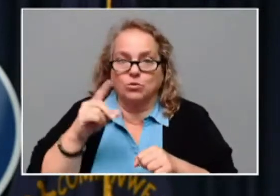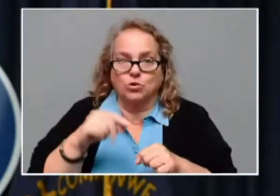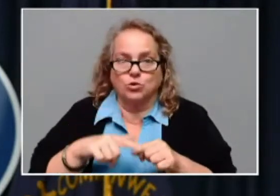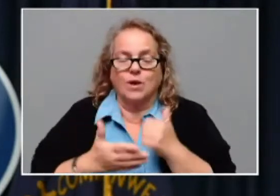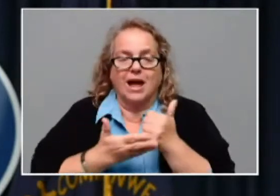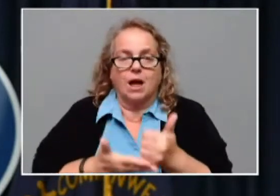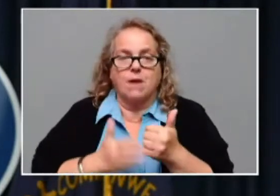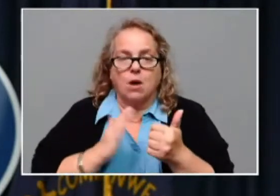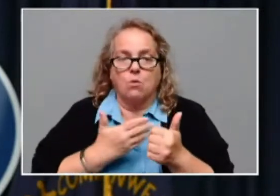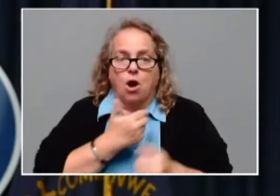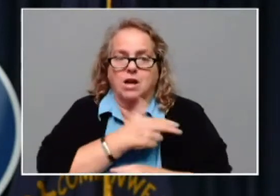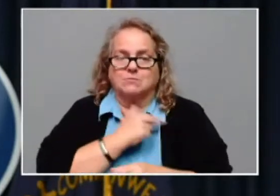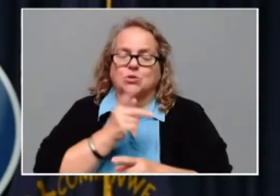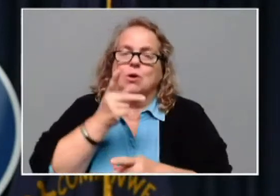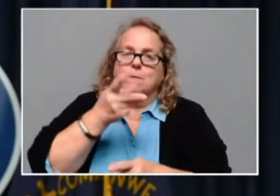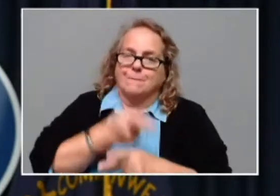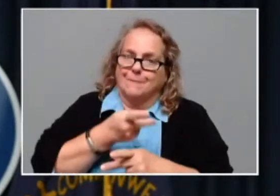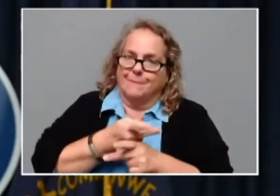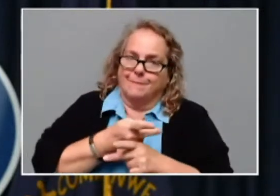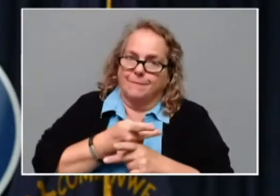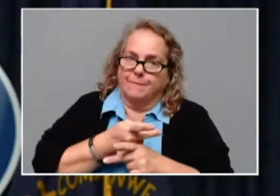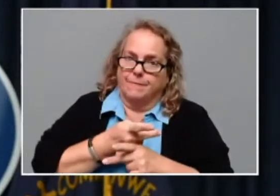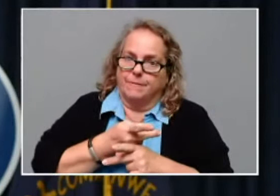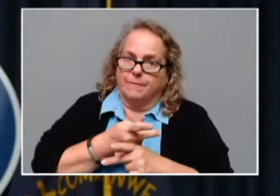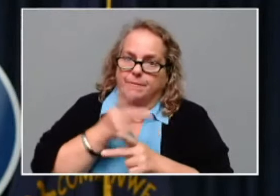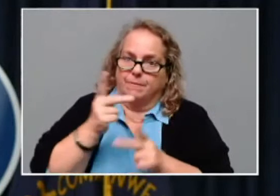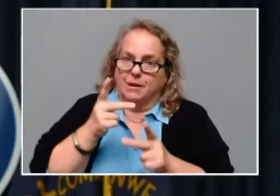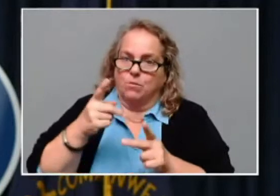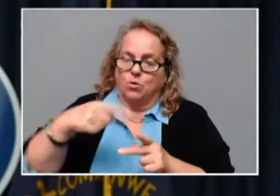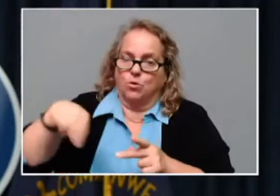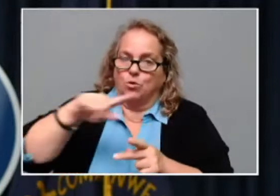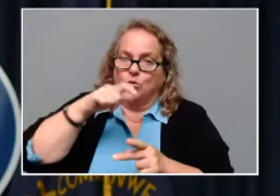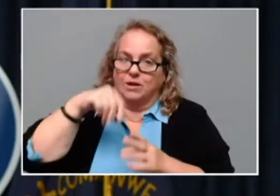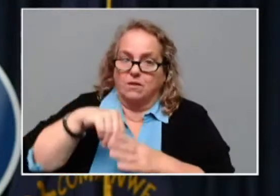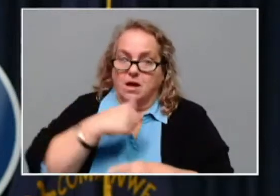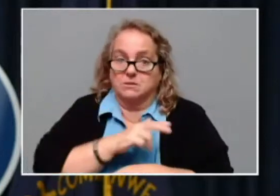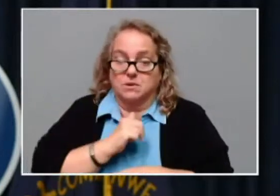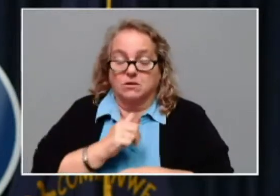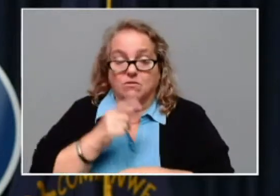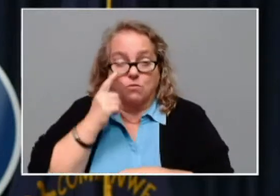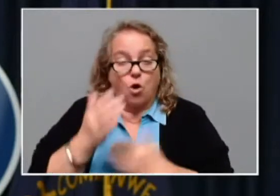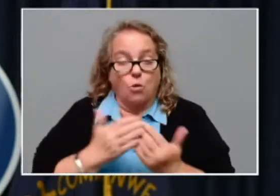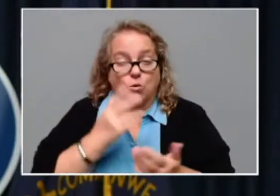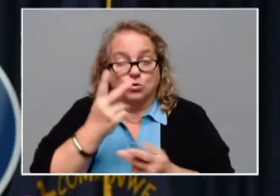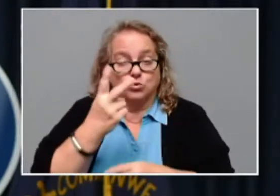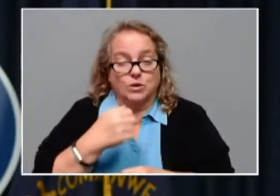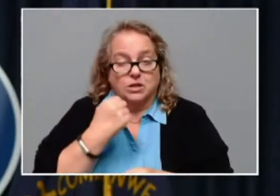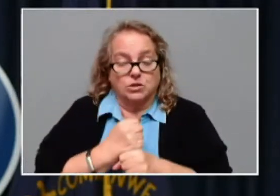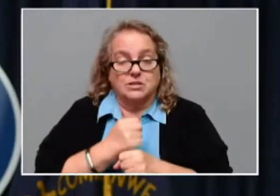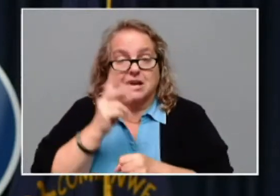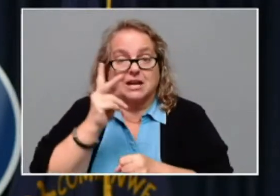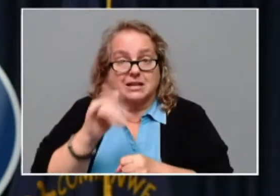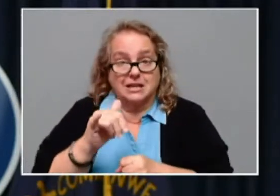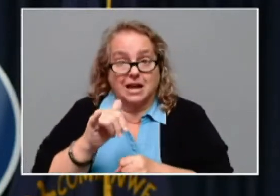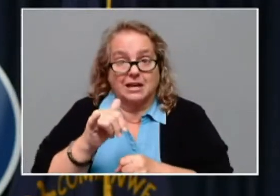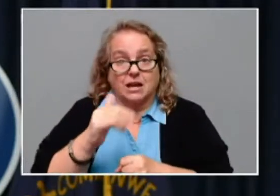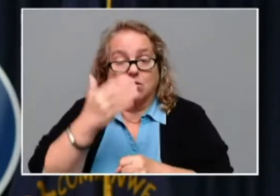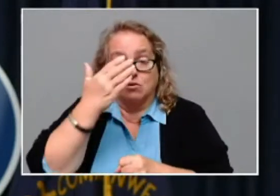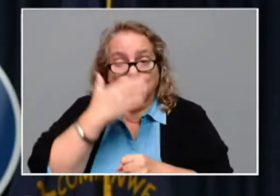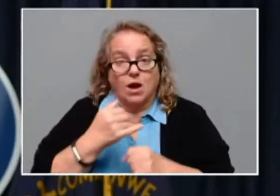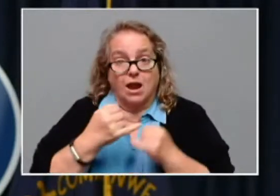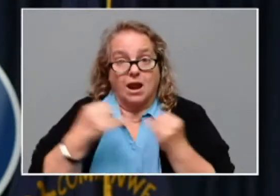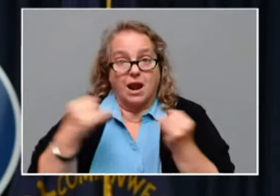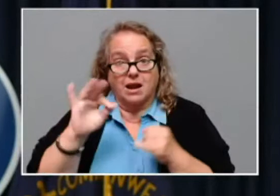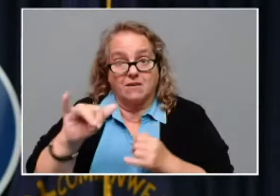retain folks that are out there. So for nearly 2 years, Kentuckians on the front line of this pandemic have worked tirelessly